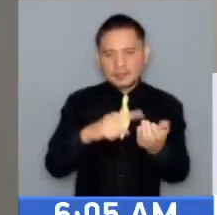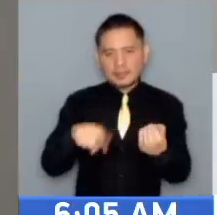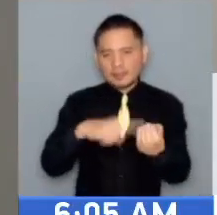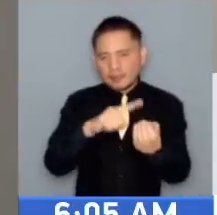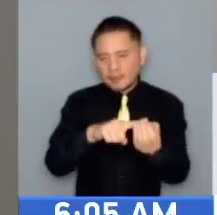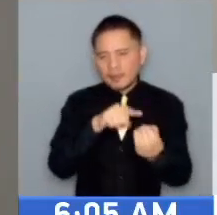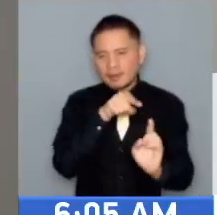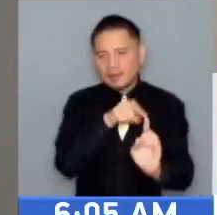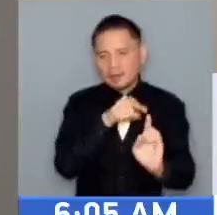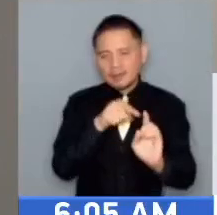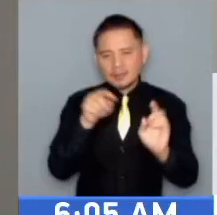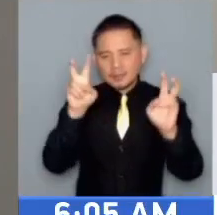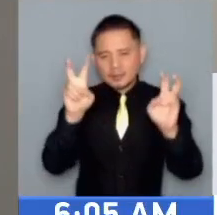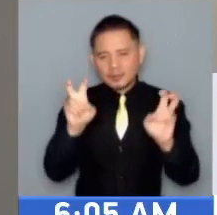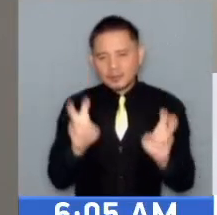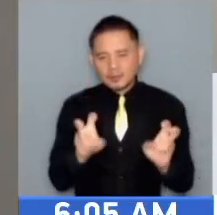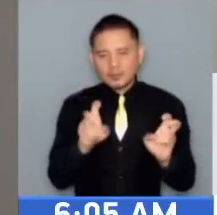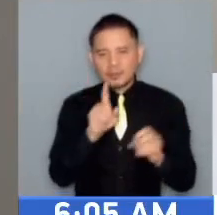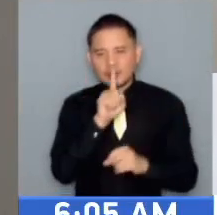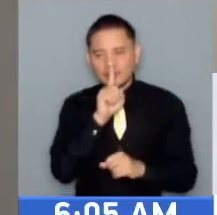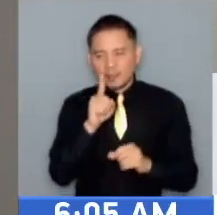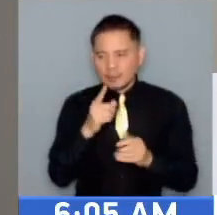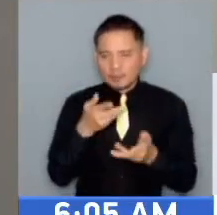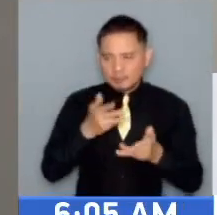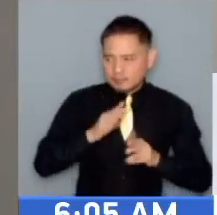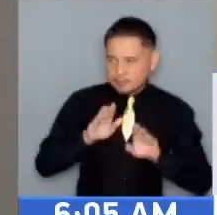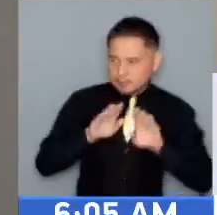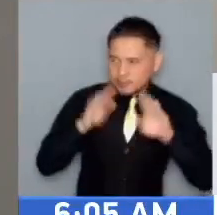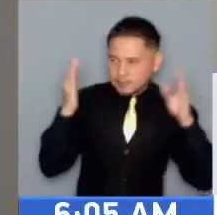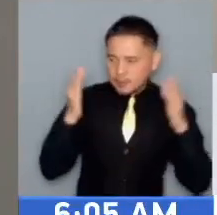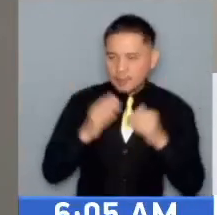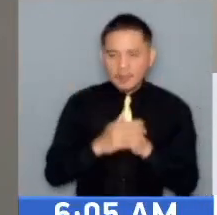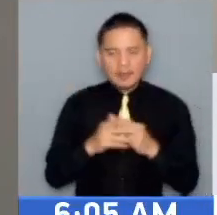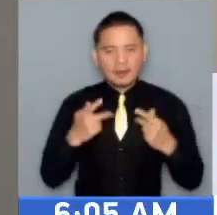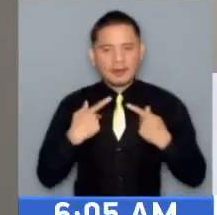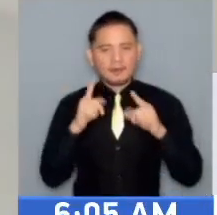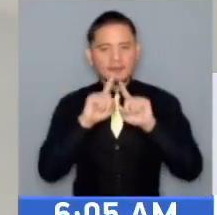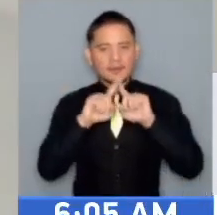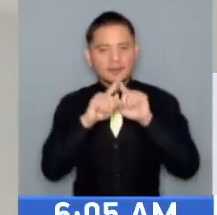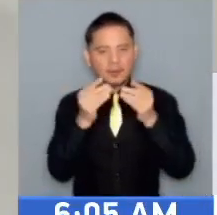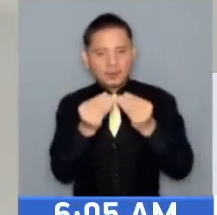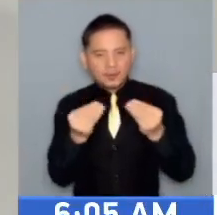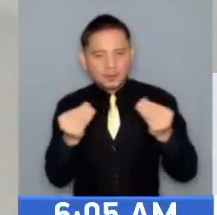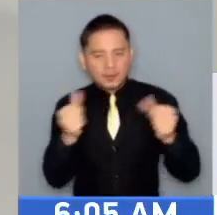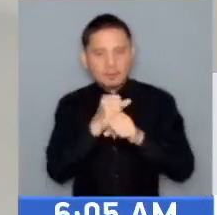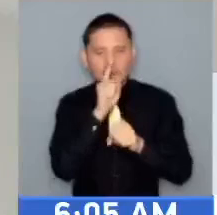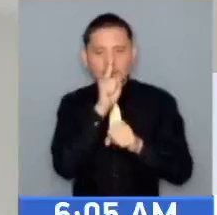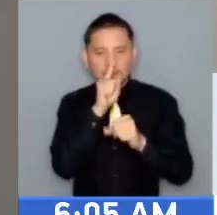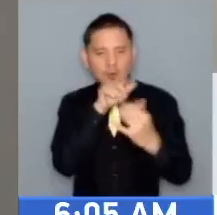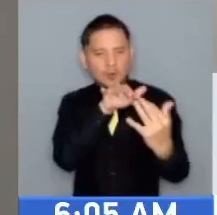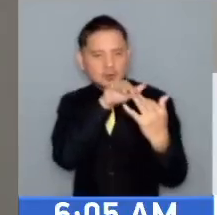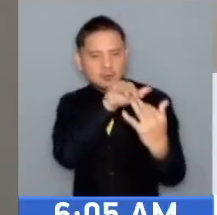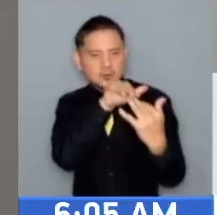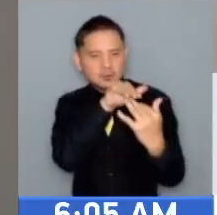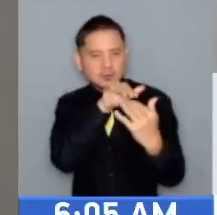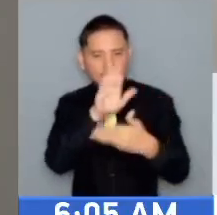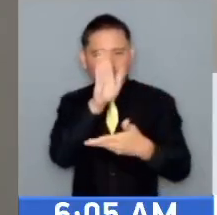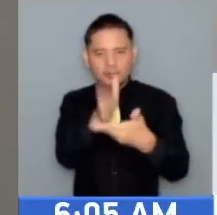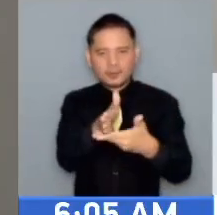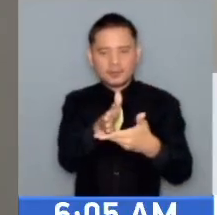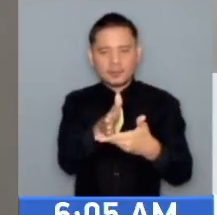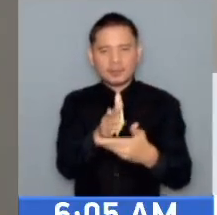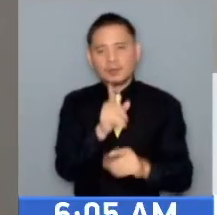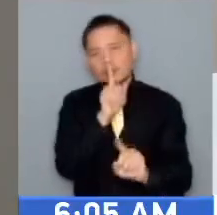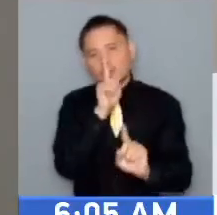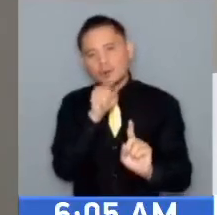some principled resolution to end really the armed conflict. We are very confident that after this